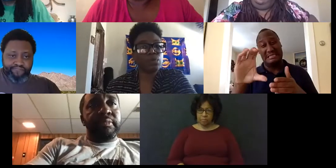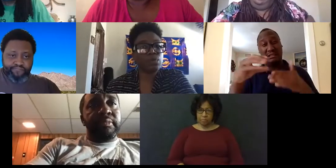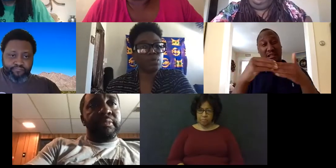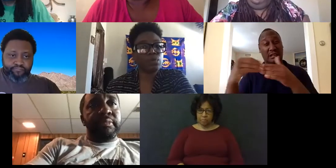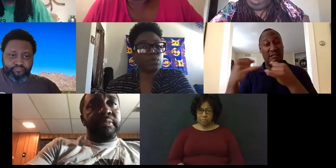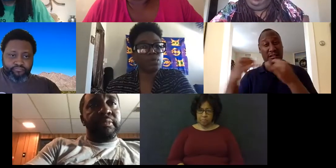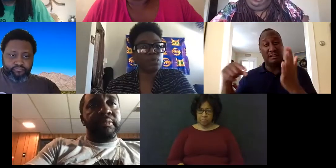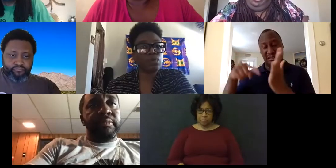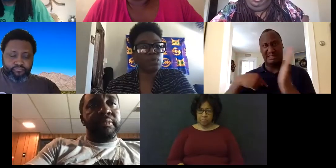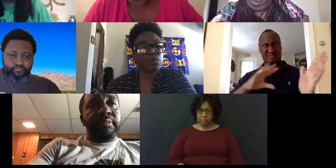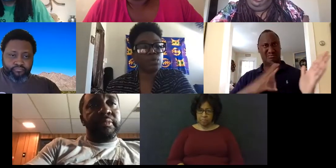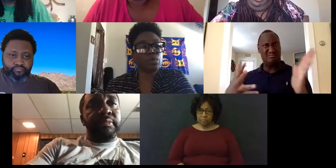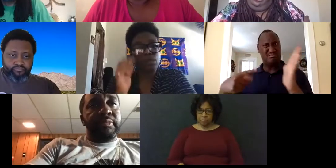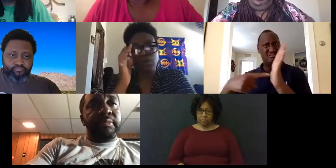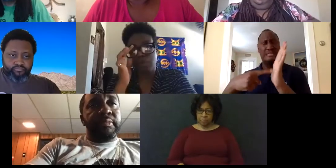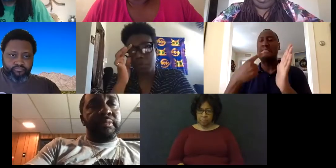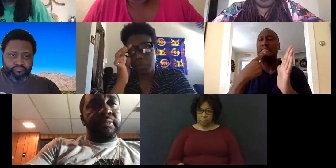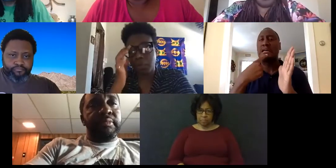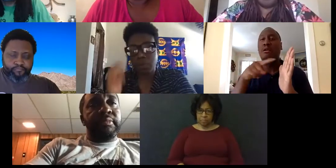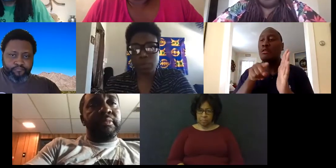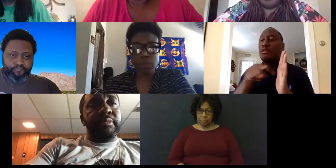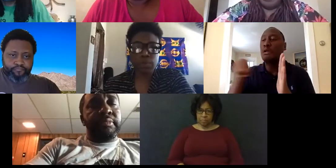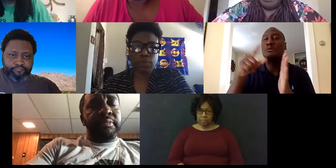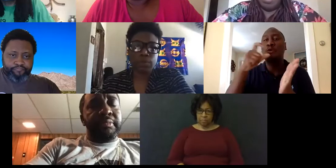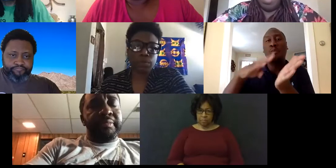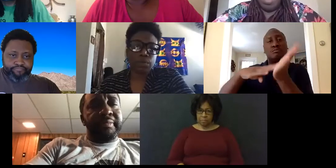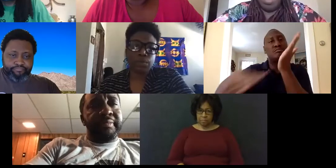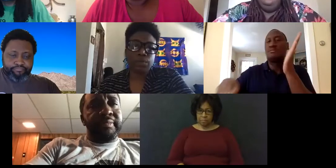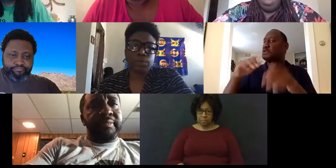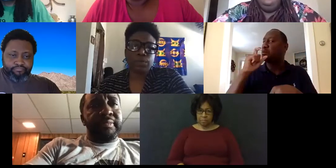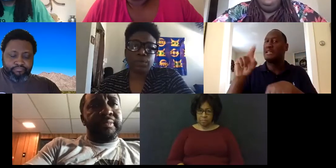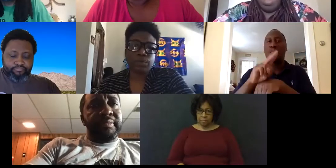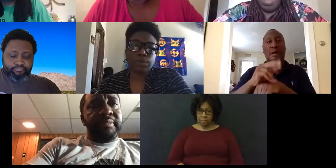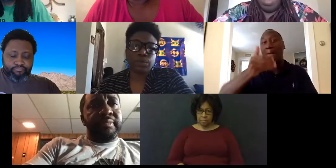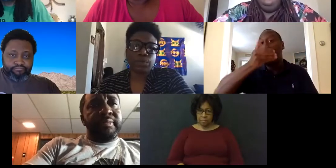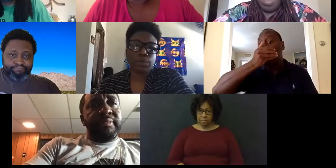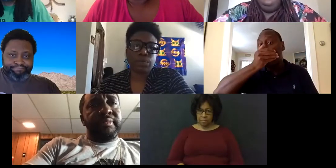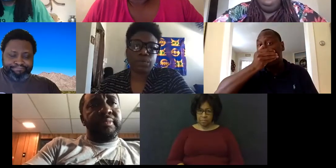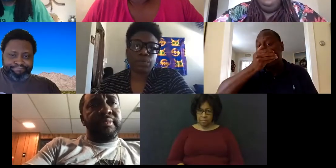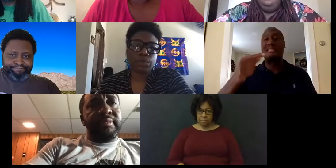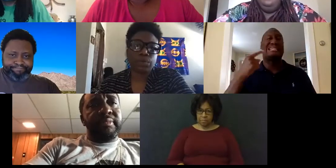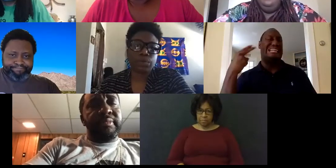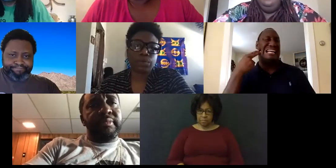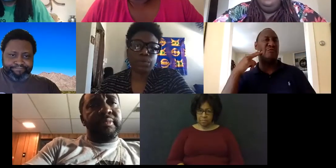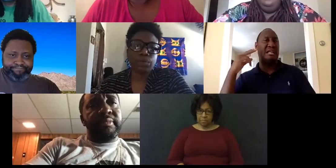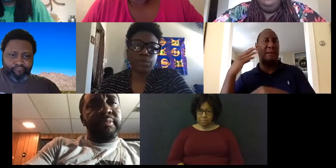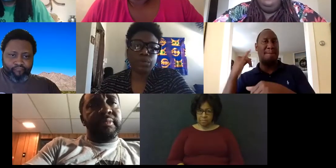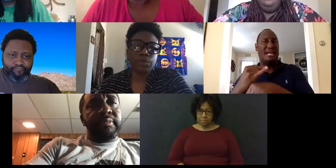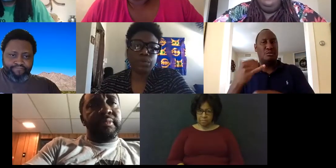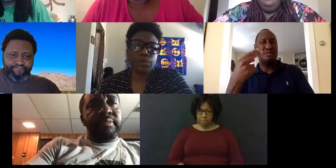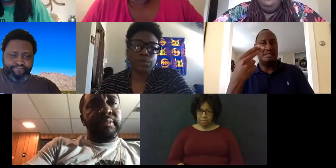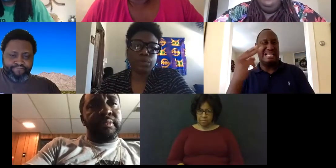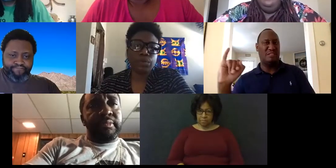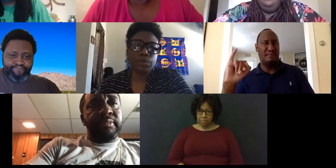spread of COVID-19. And I look at CDC's guidelines and they talk about